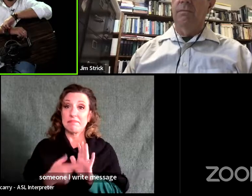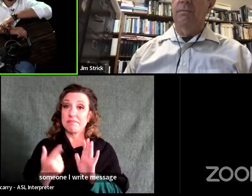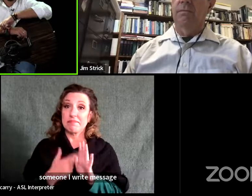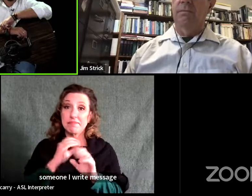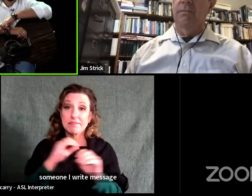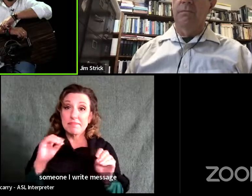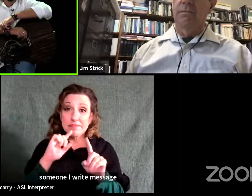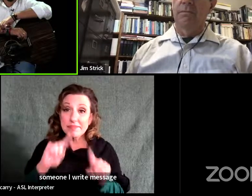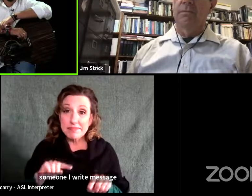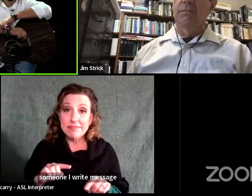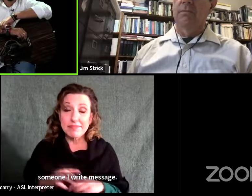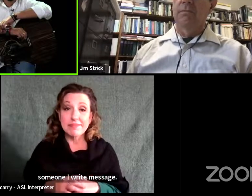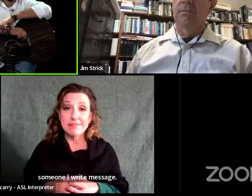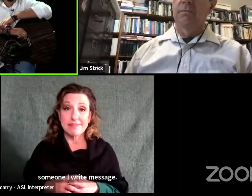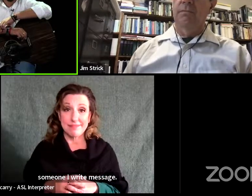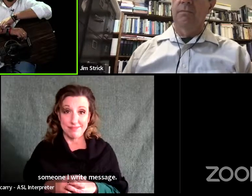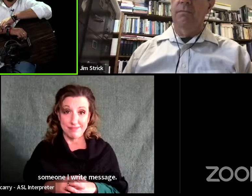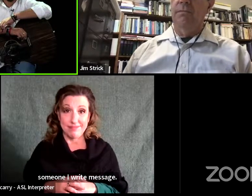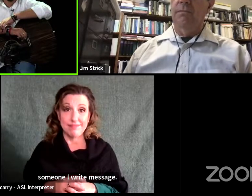but